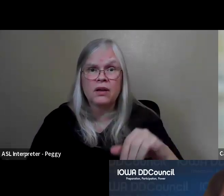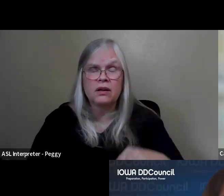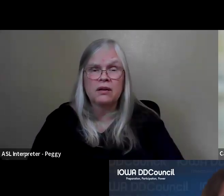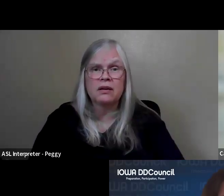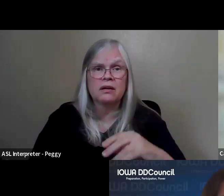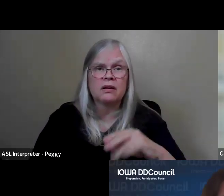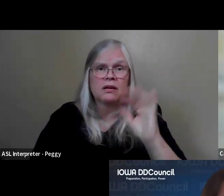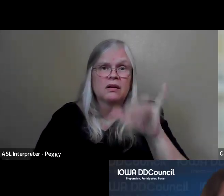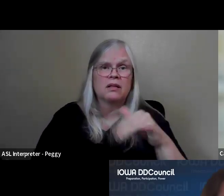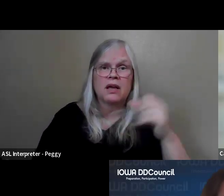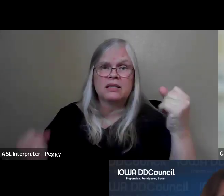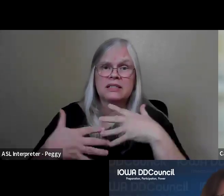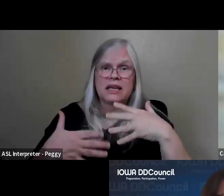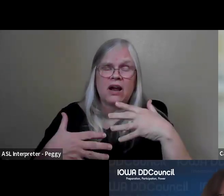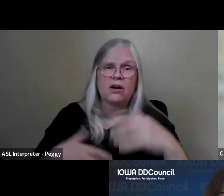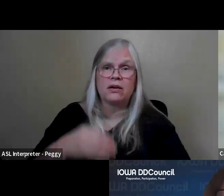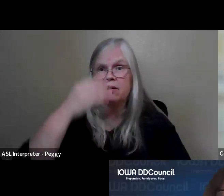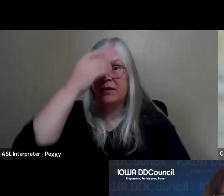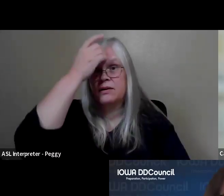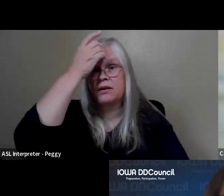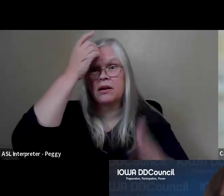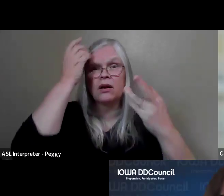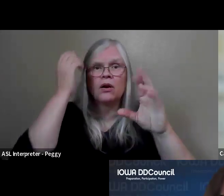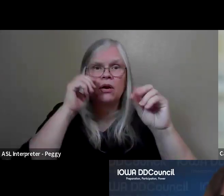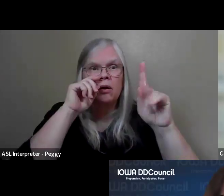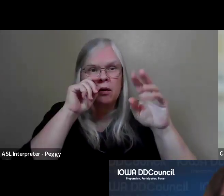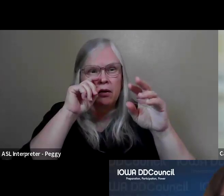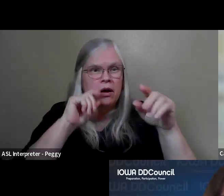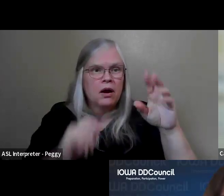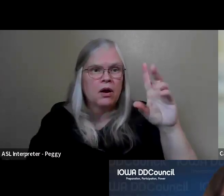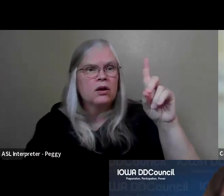That's scary. Dakota, who did you hear that from?